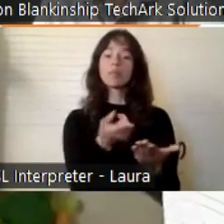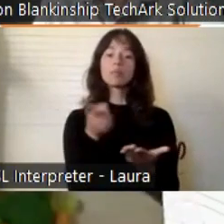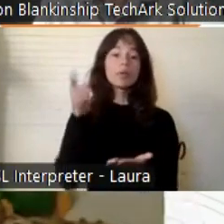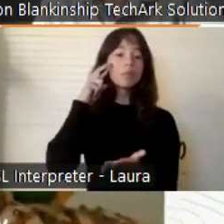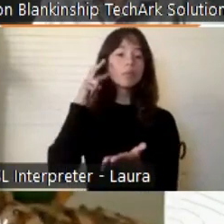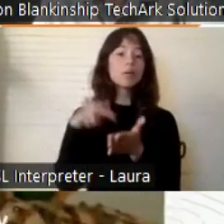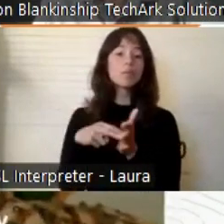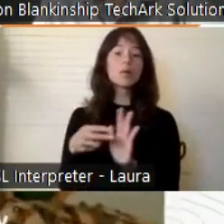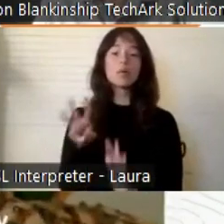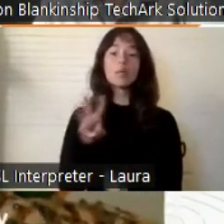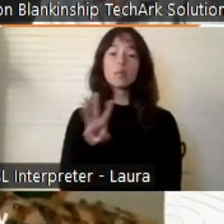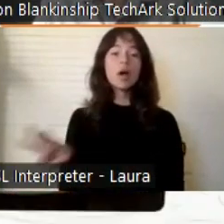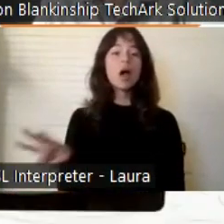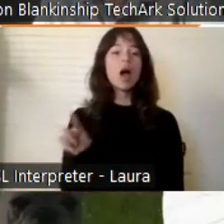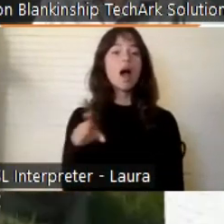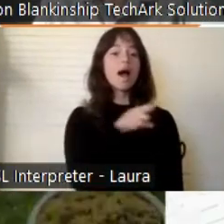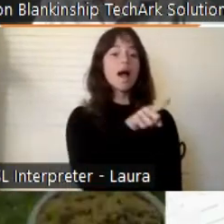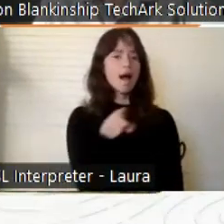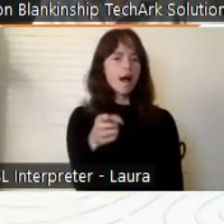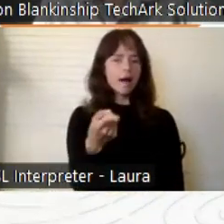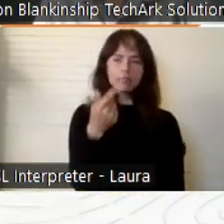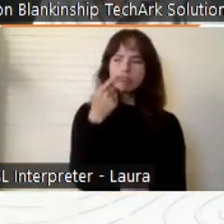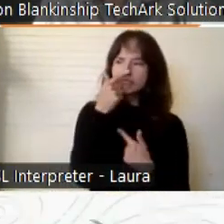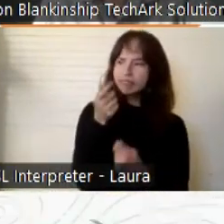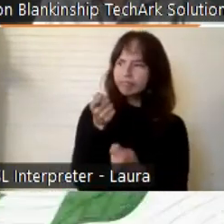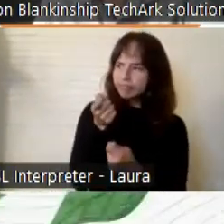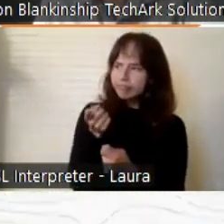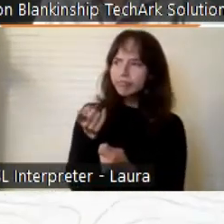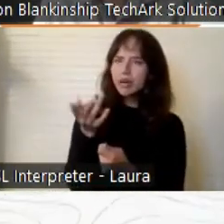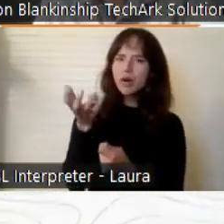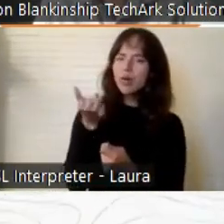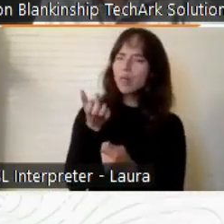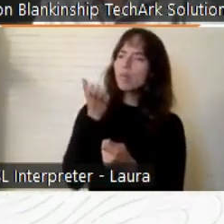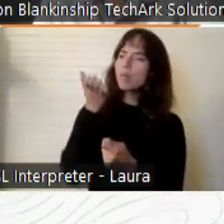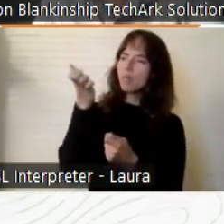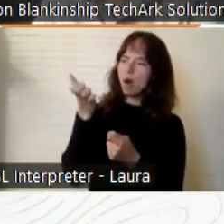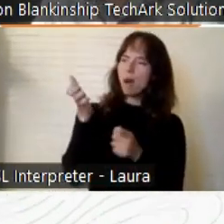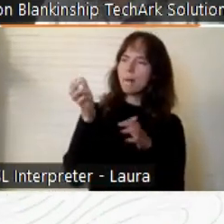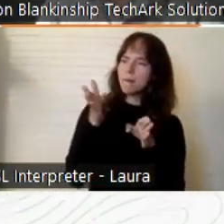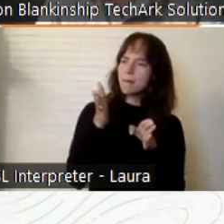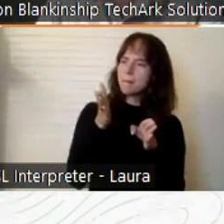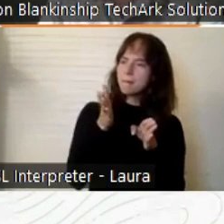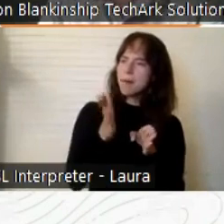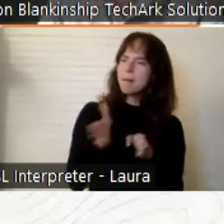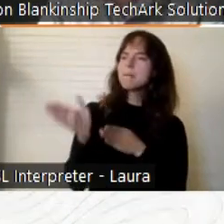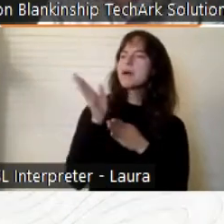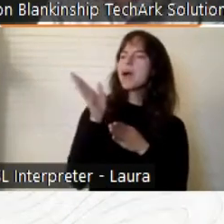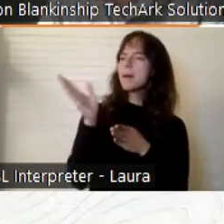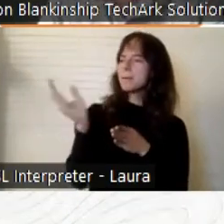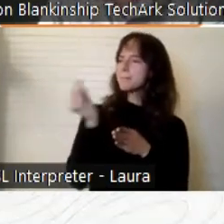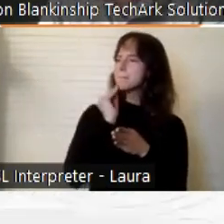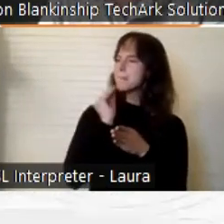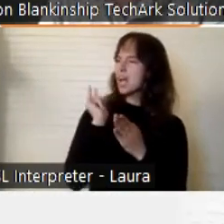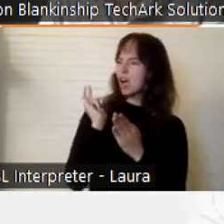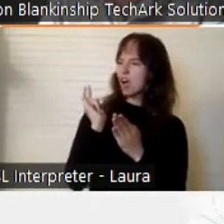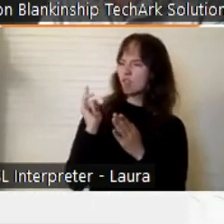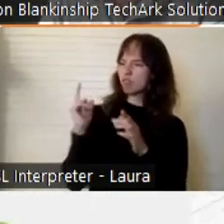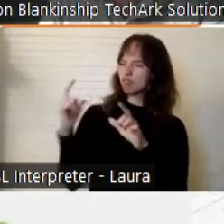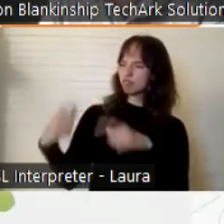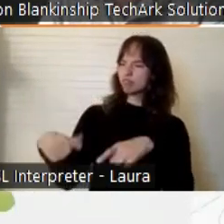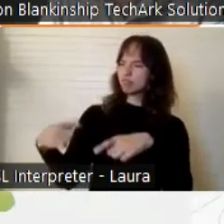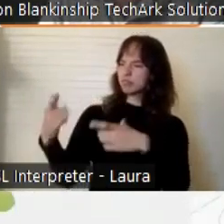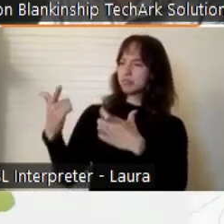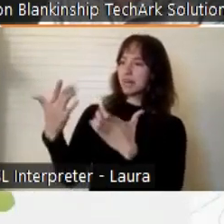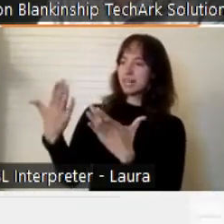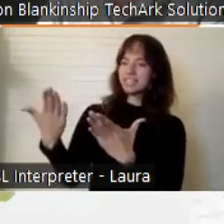essentially their subscription food and prepared meal home delivery service. And you see on this website, the homepage